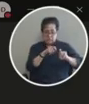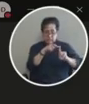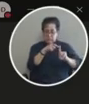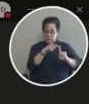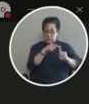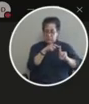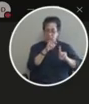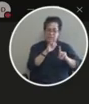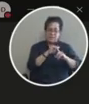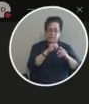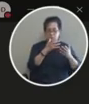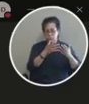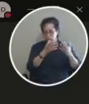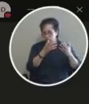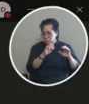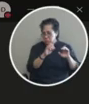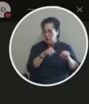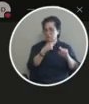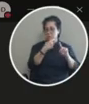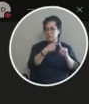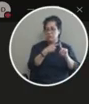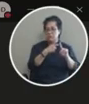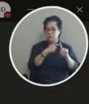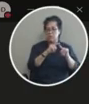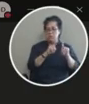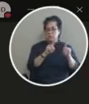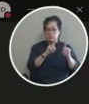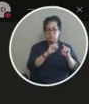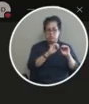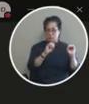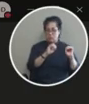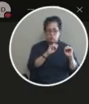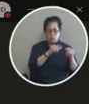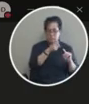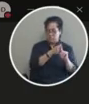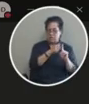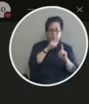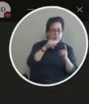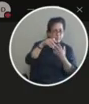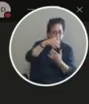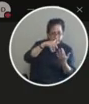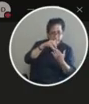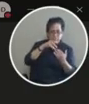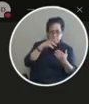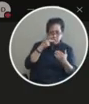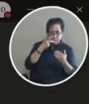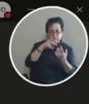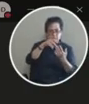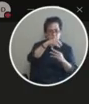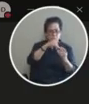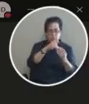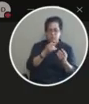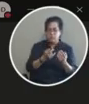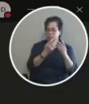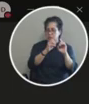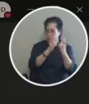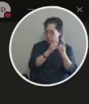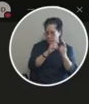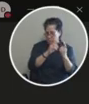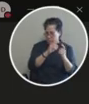back as a presumptive positive, but there's been no contact with fellow firefighters or the public making emergency